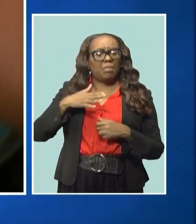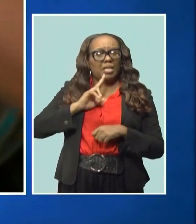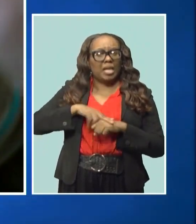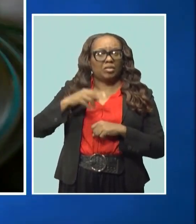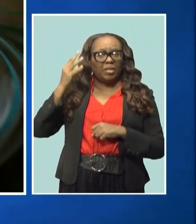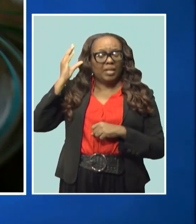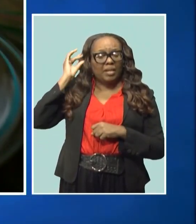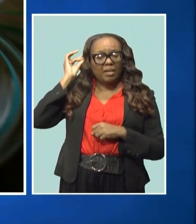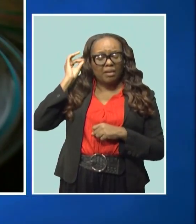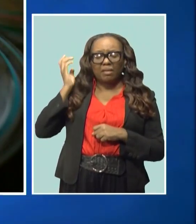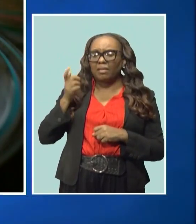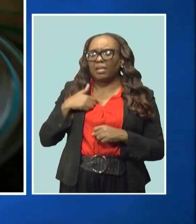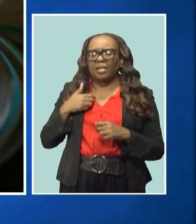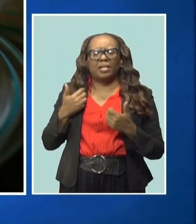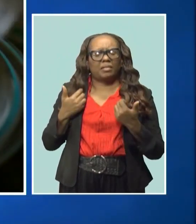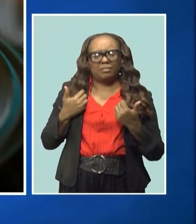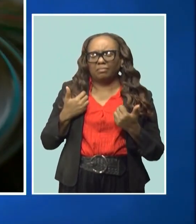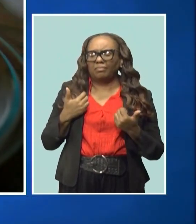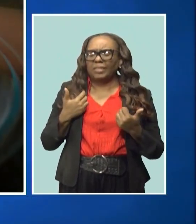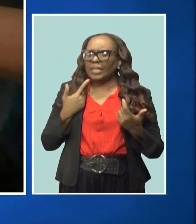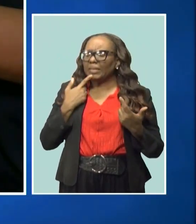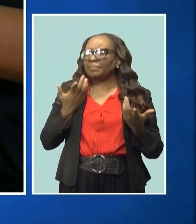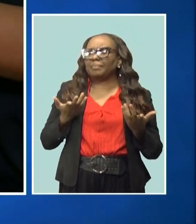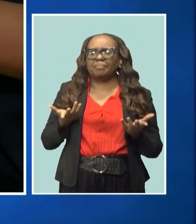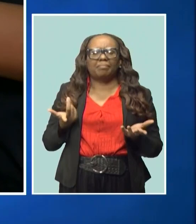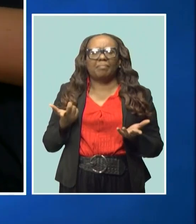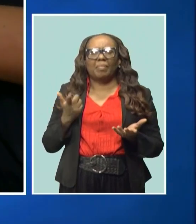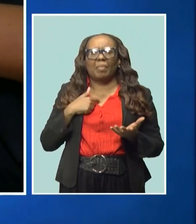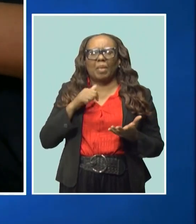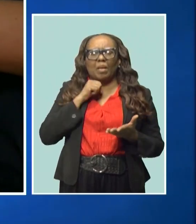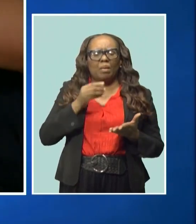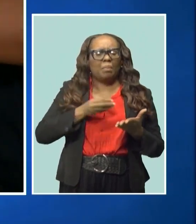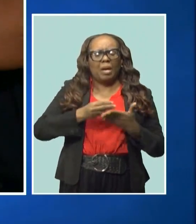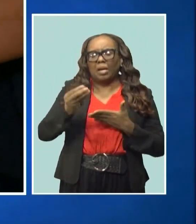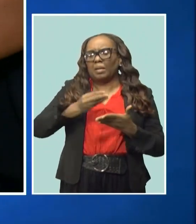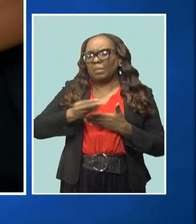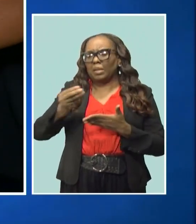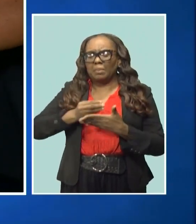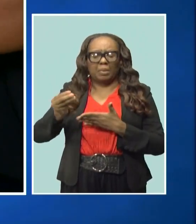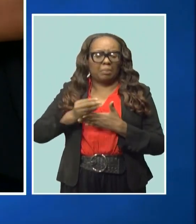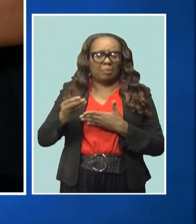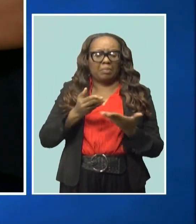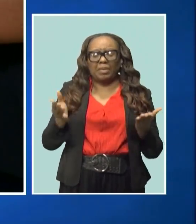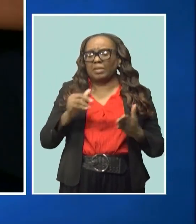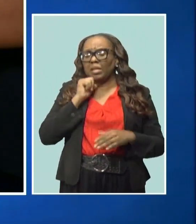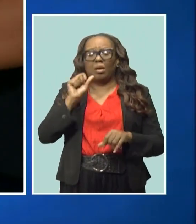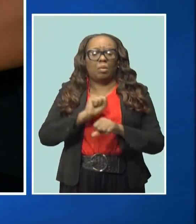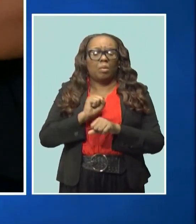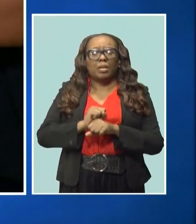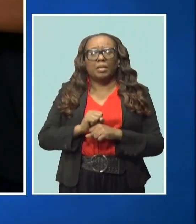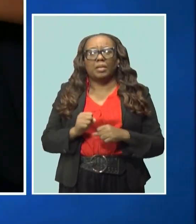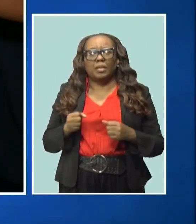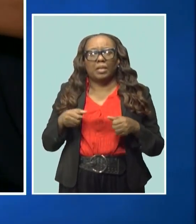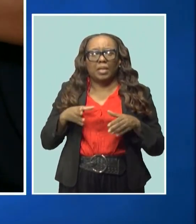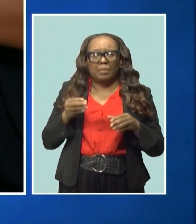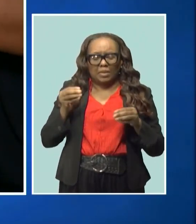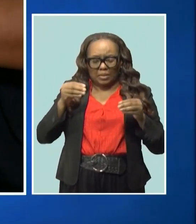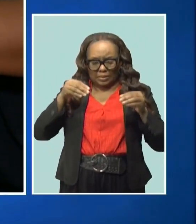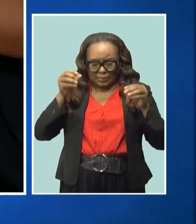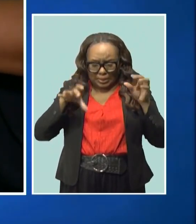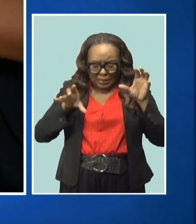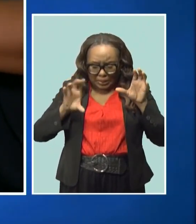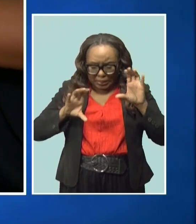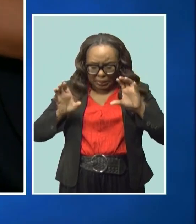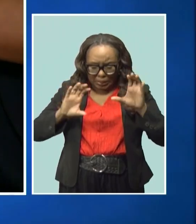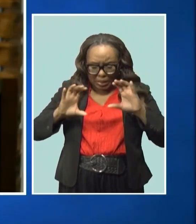I decided, instead of just spending money buying stuff that isn't working, let me just combine stuff. I did some